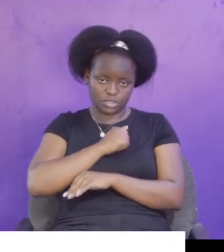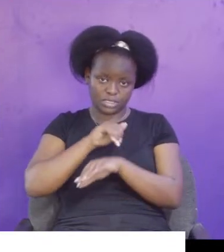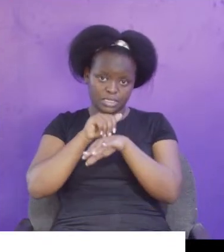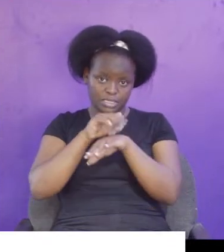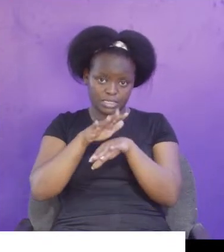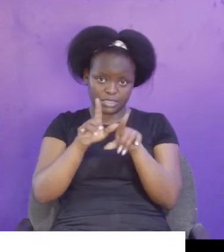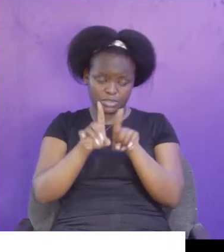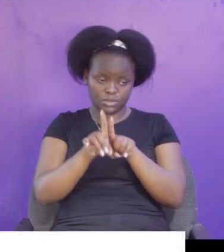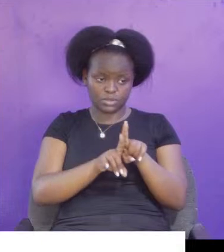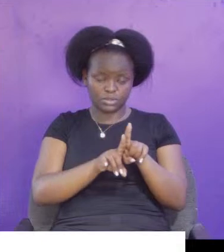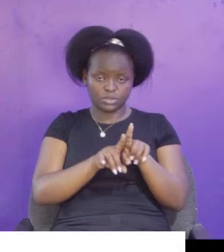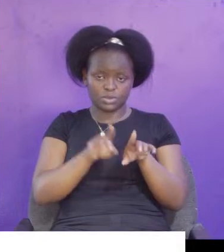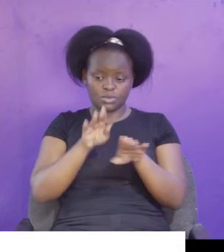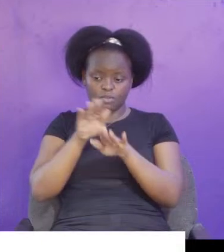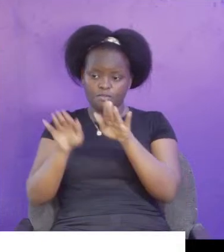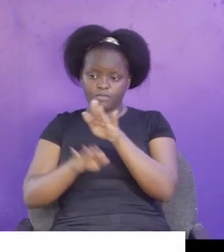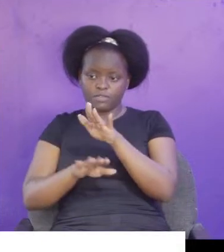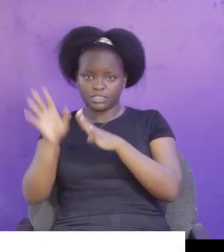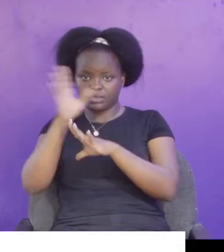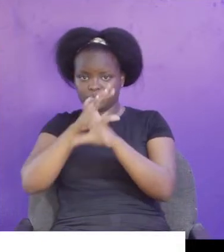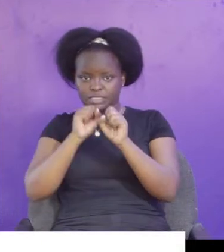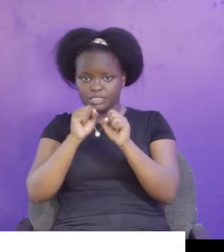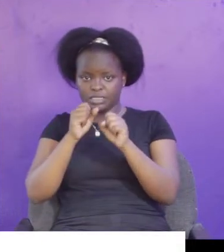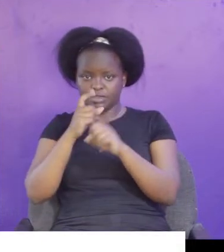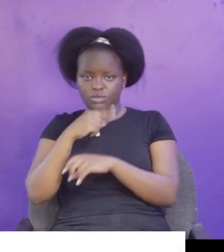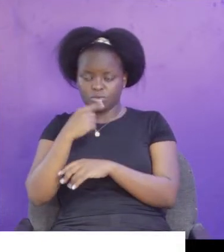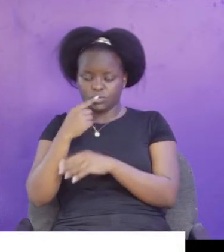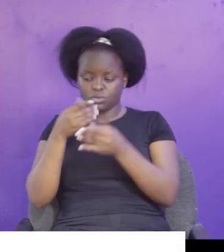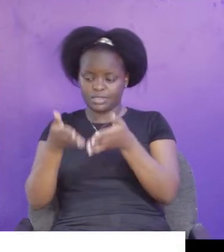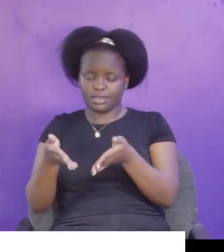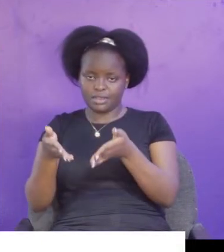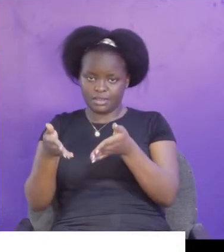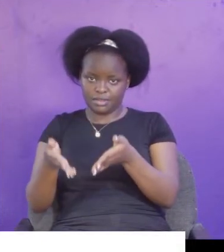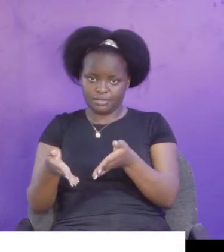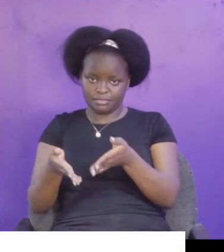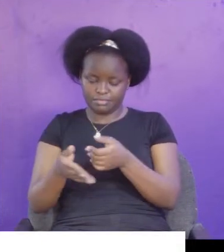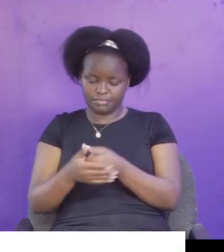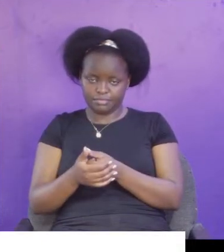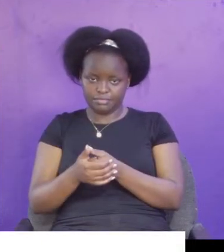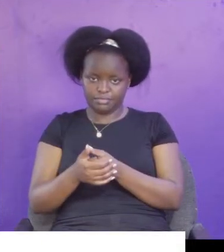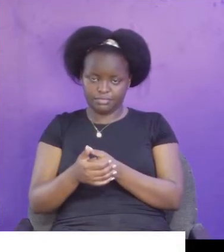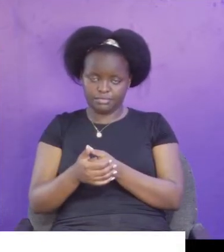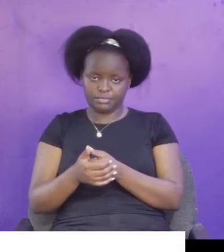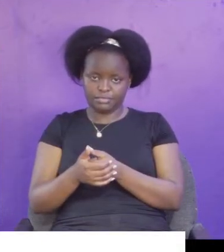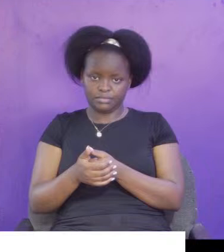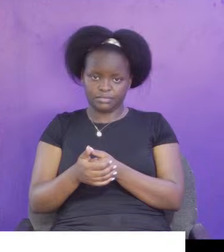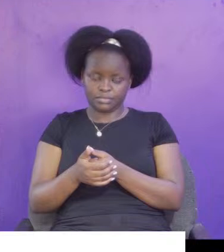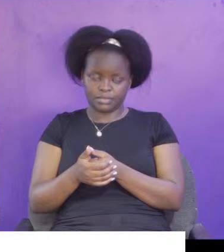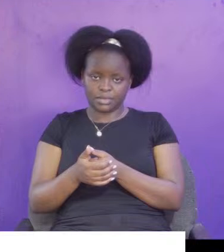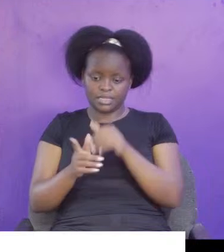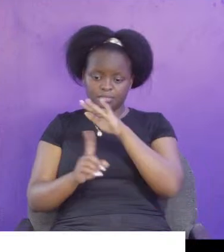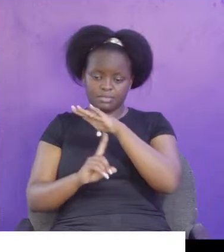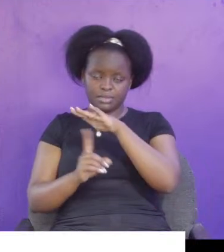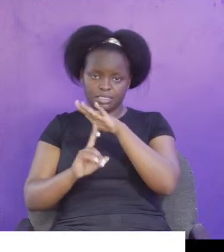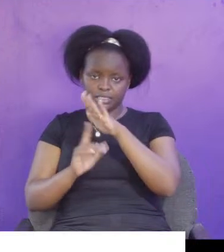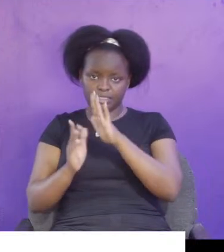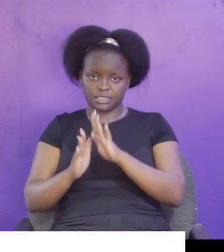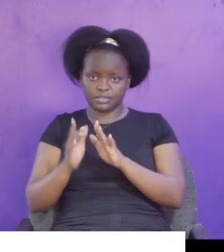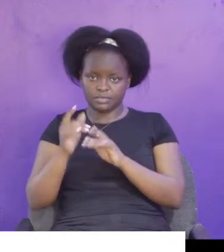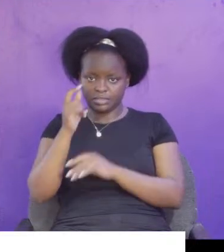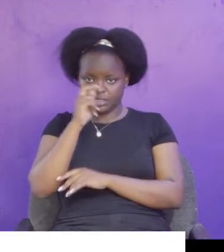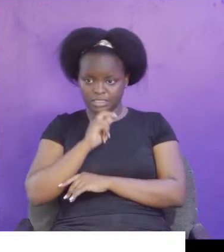Vice President, who is present, the Foreign Minister of Tanzania, who is